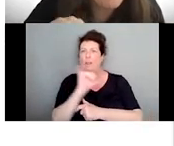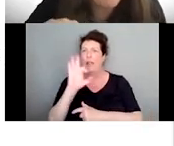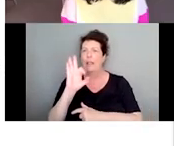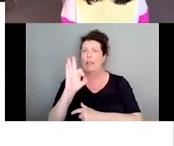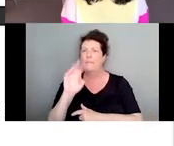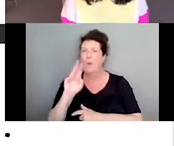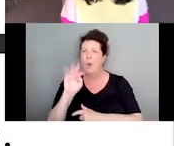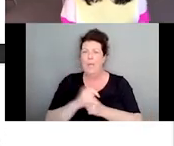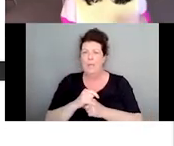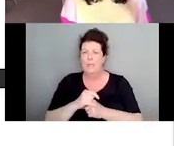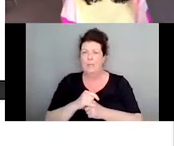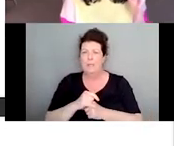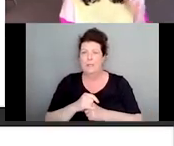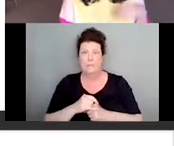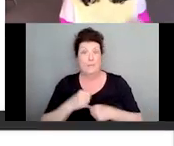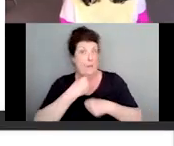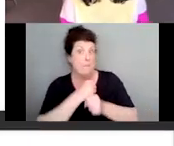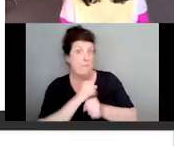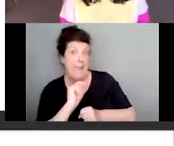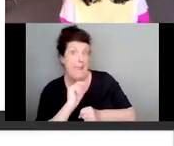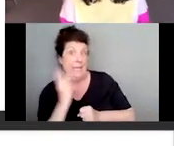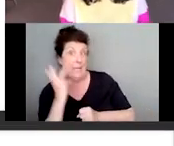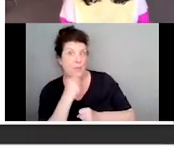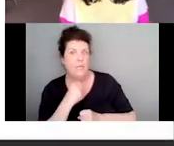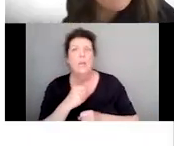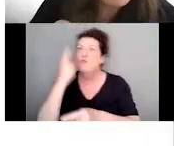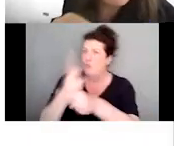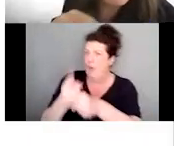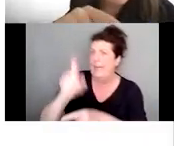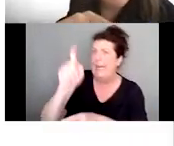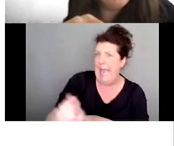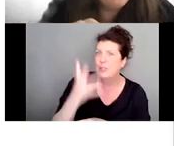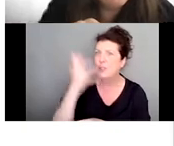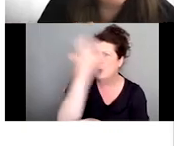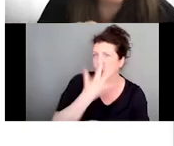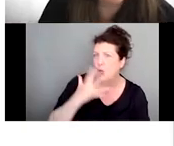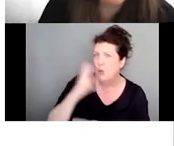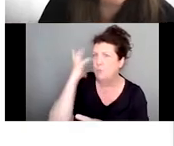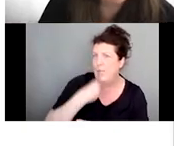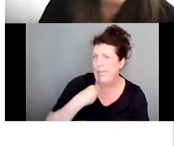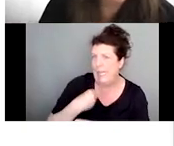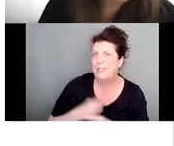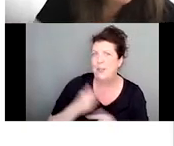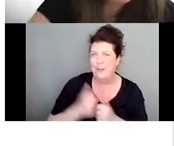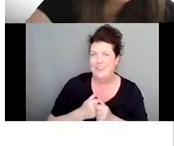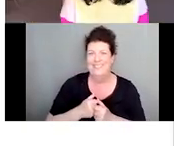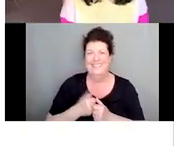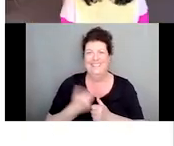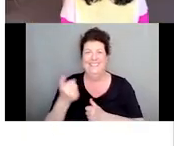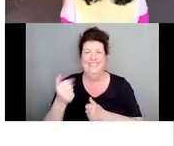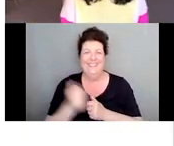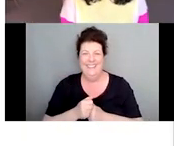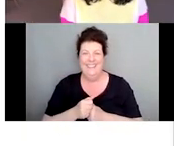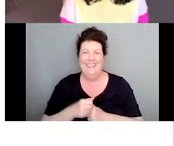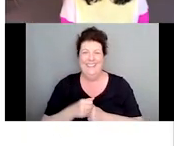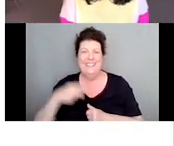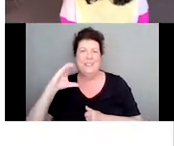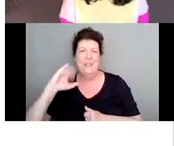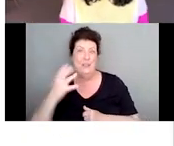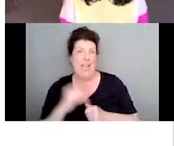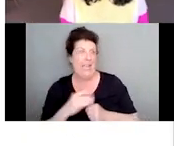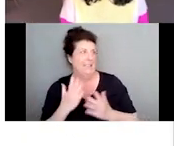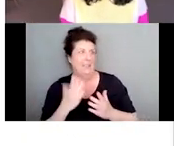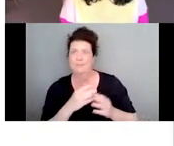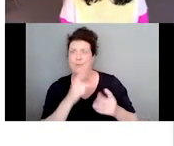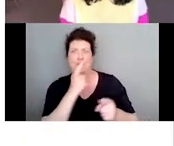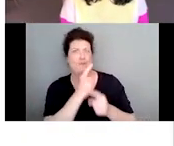and how it's pretty, but it's gotta be pretty. Um, she's trying less. You're doing a great job. It looks good to